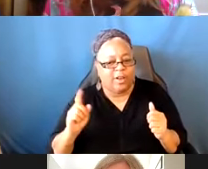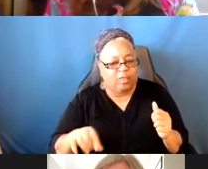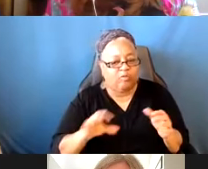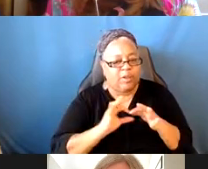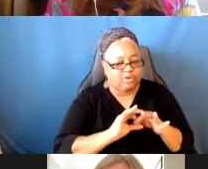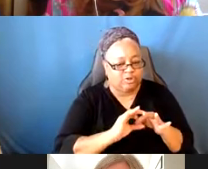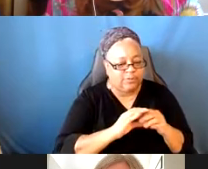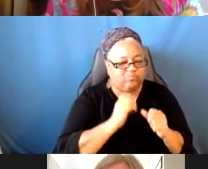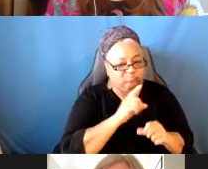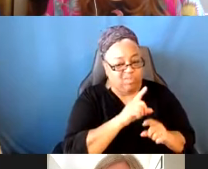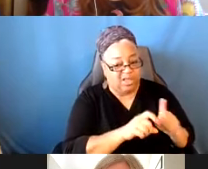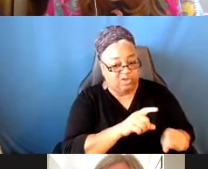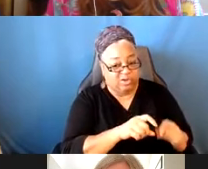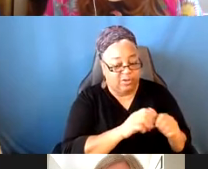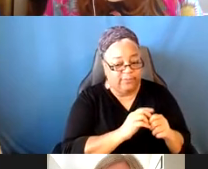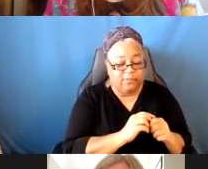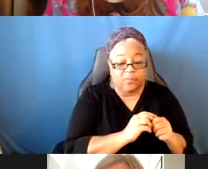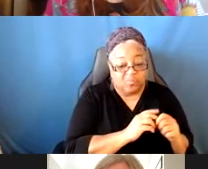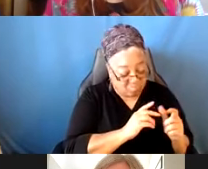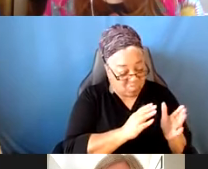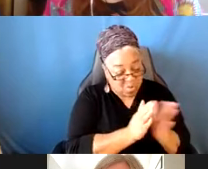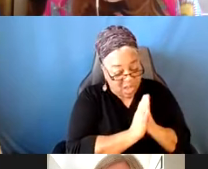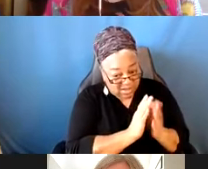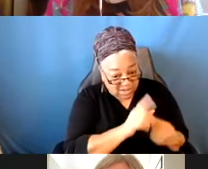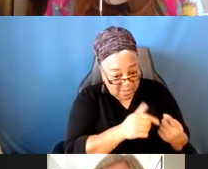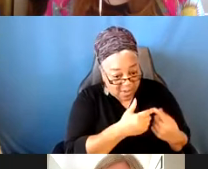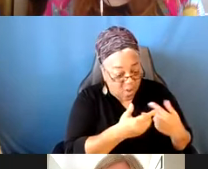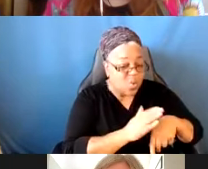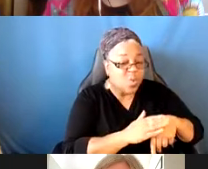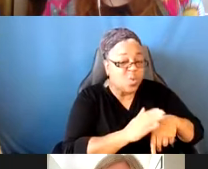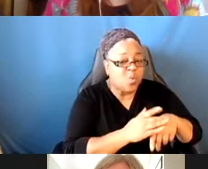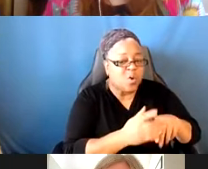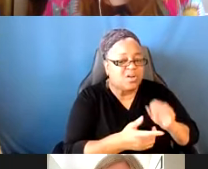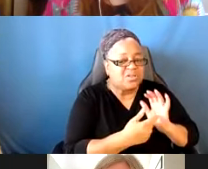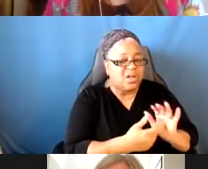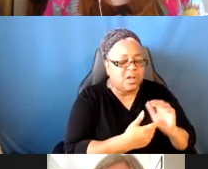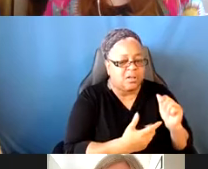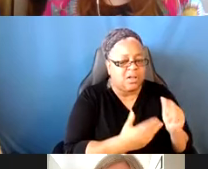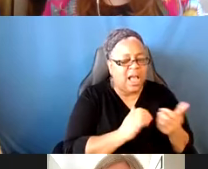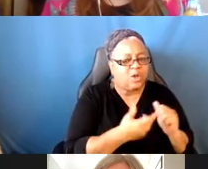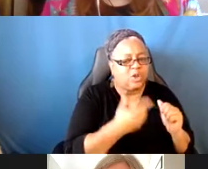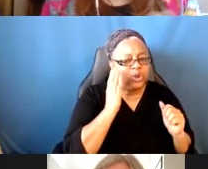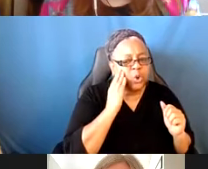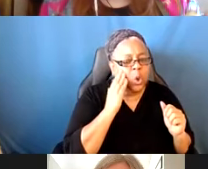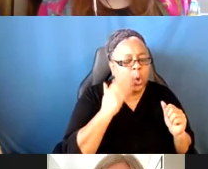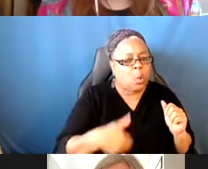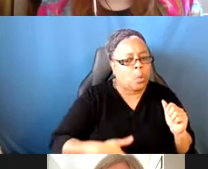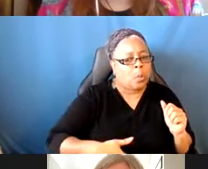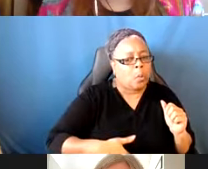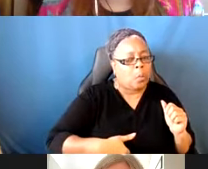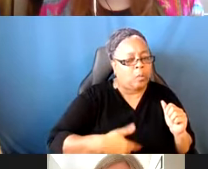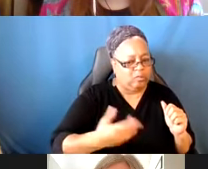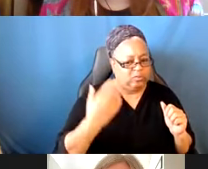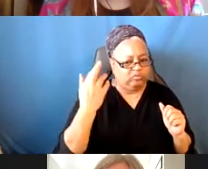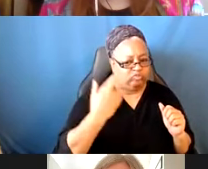We ask her about warning signs. So what clues her in to finding out or to realizing